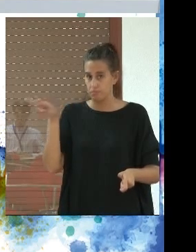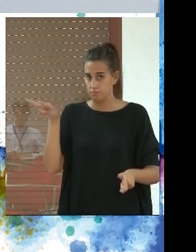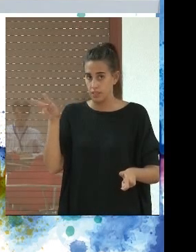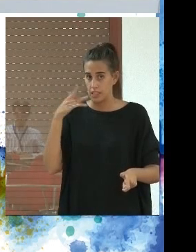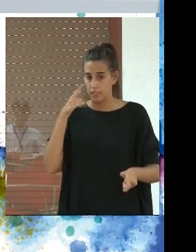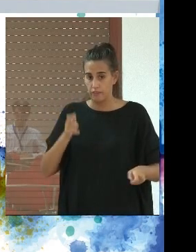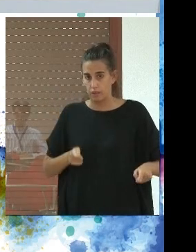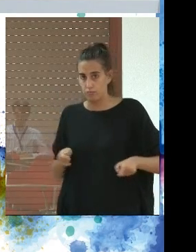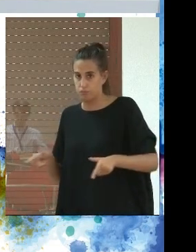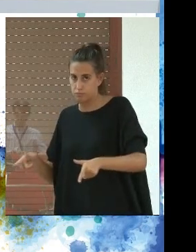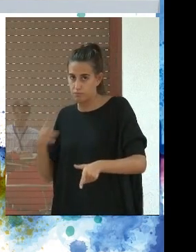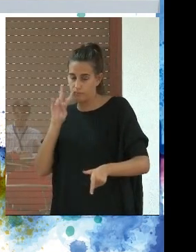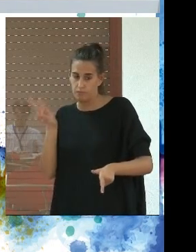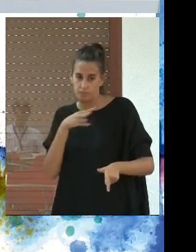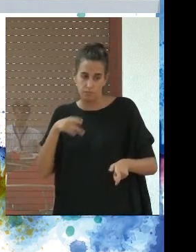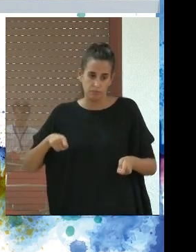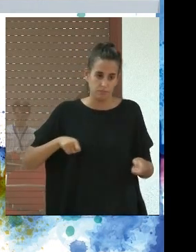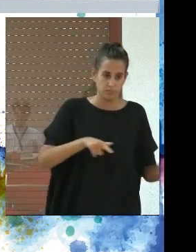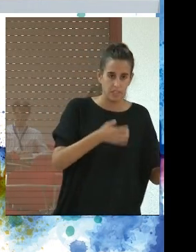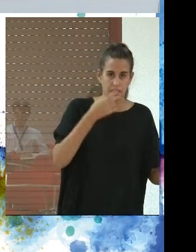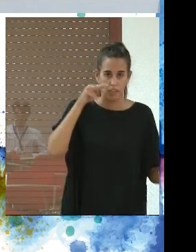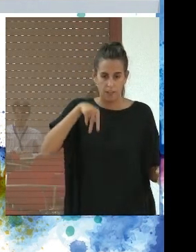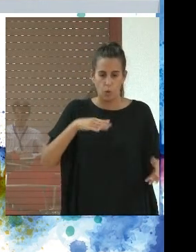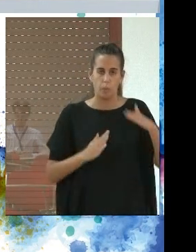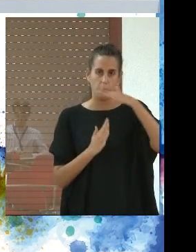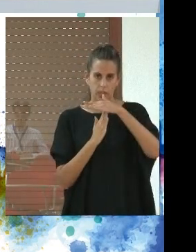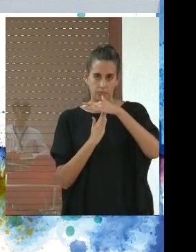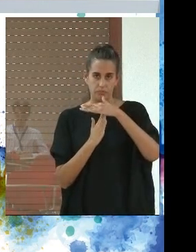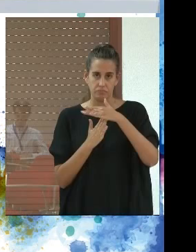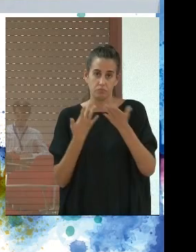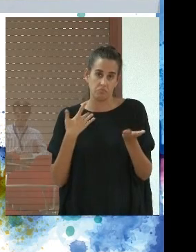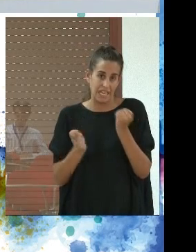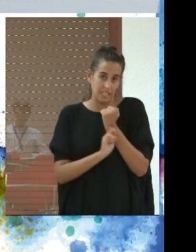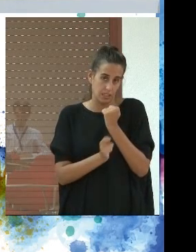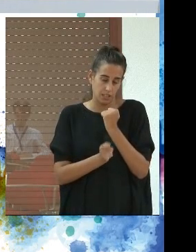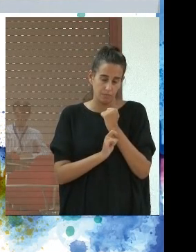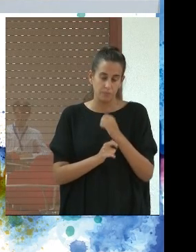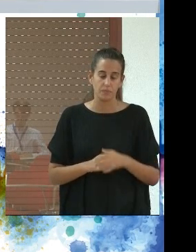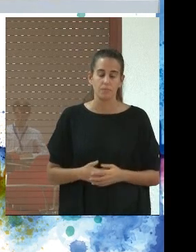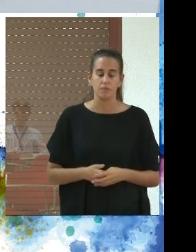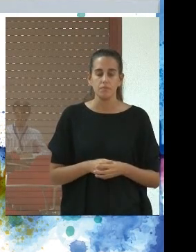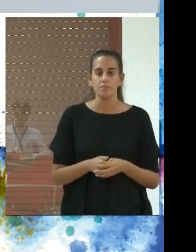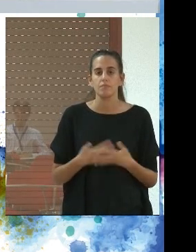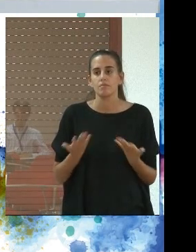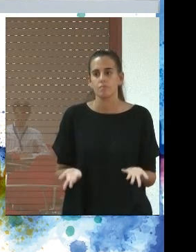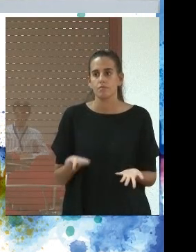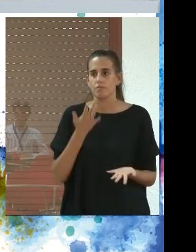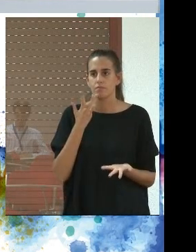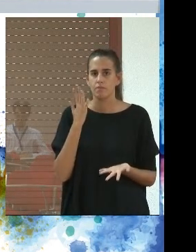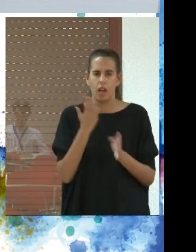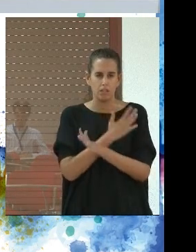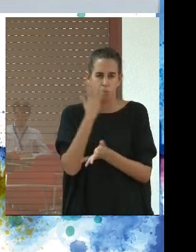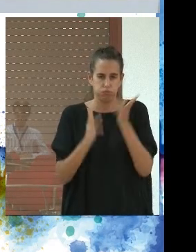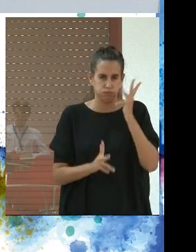forward. If they are looking to the right, they're moving to the right. And if they're moving downwards, the wheelchair stops